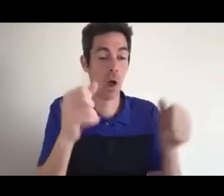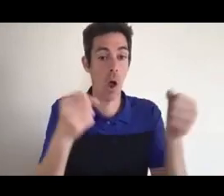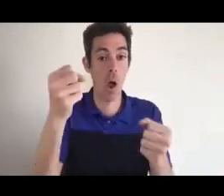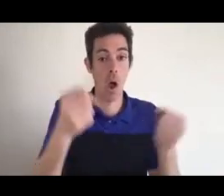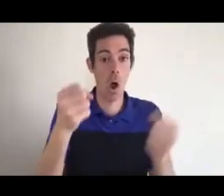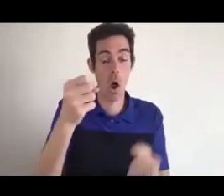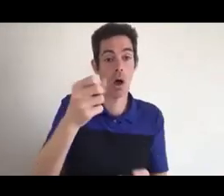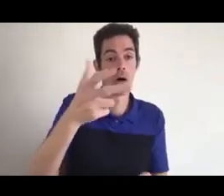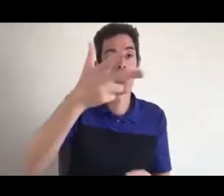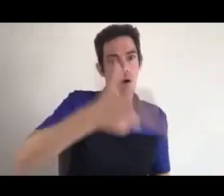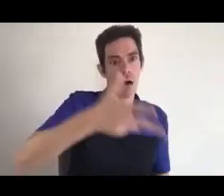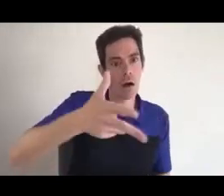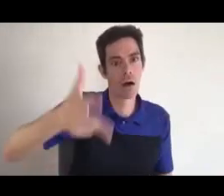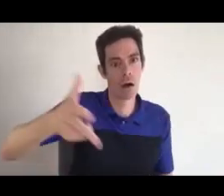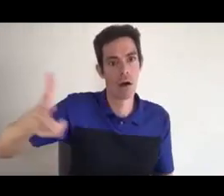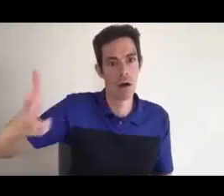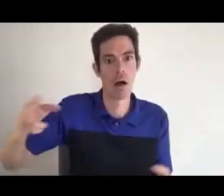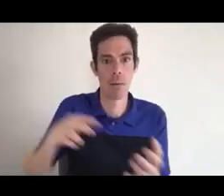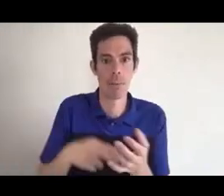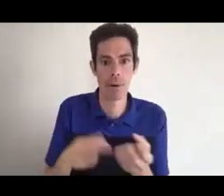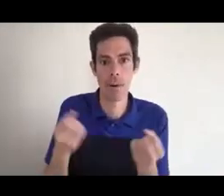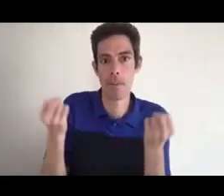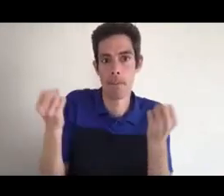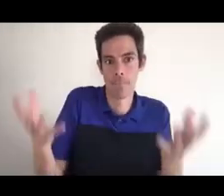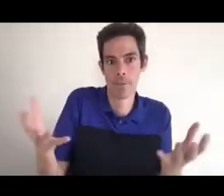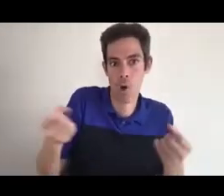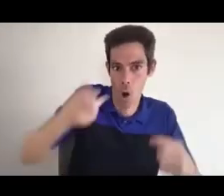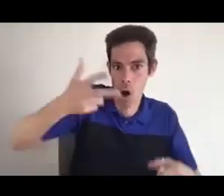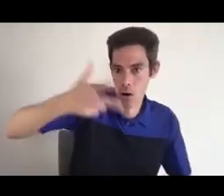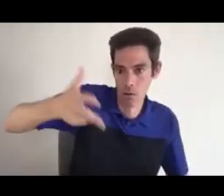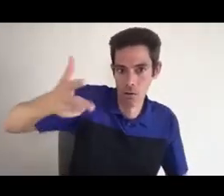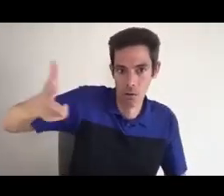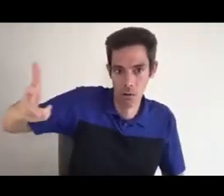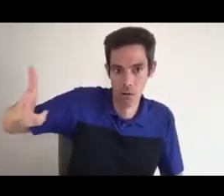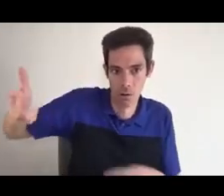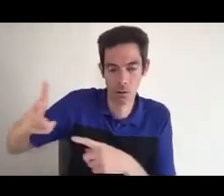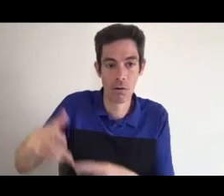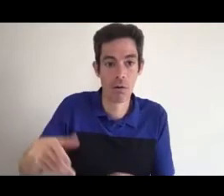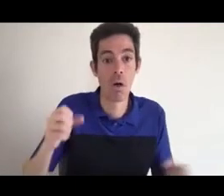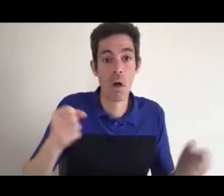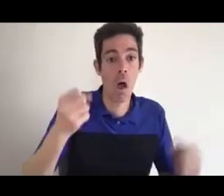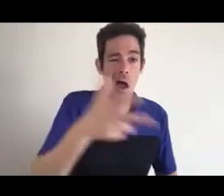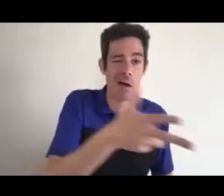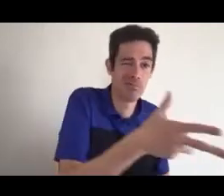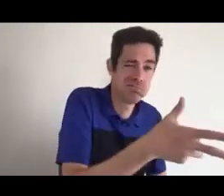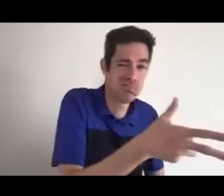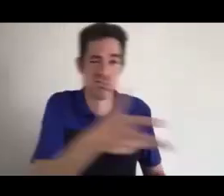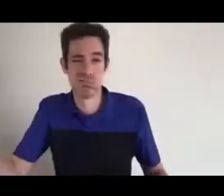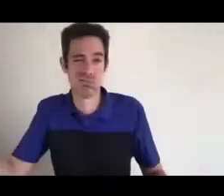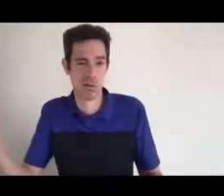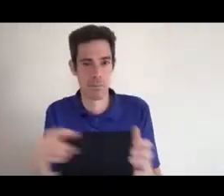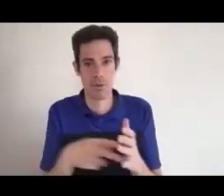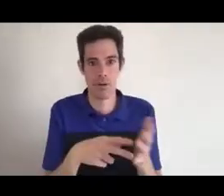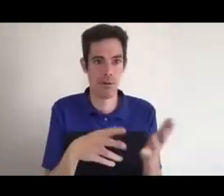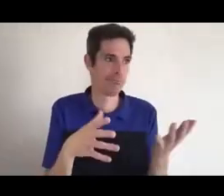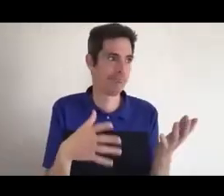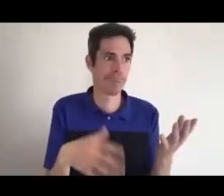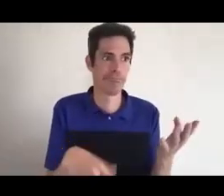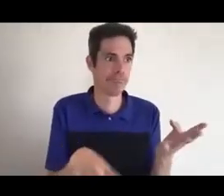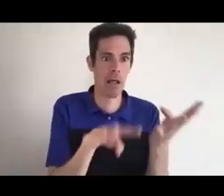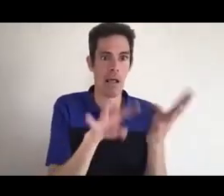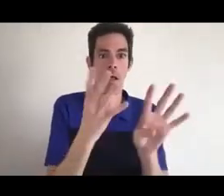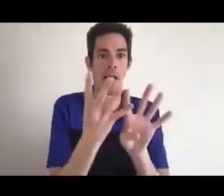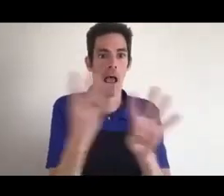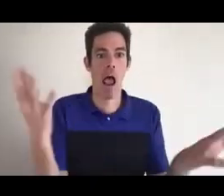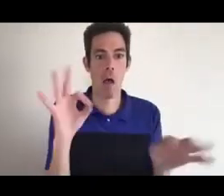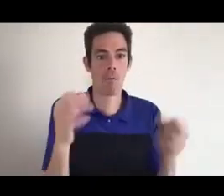3D, so you can have a car, several cars, which means there's multiple cars, or you can just have a